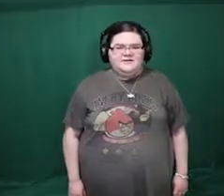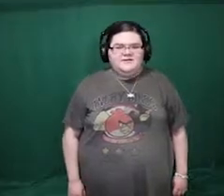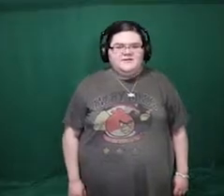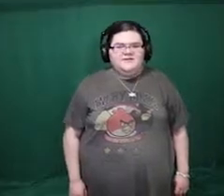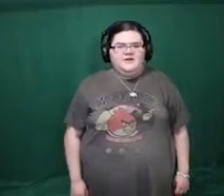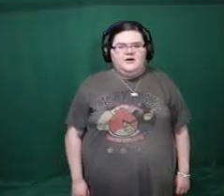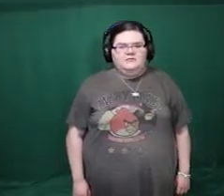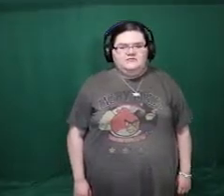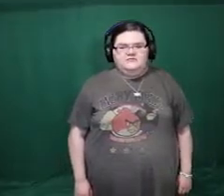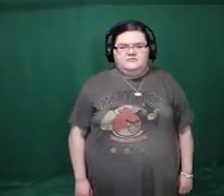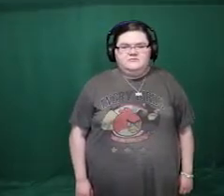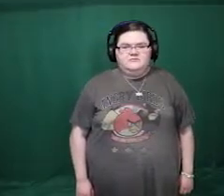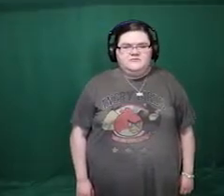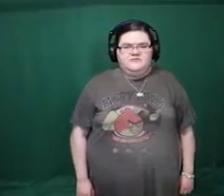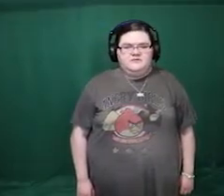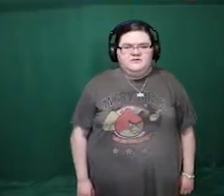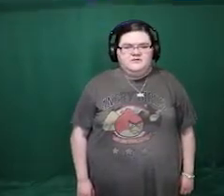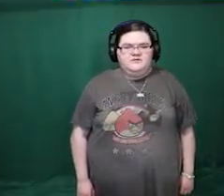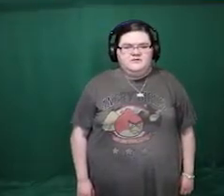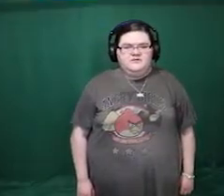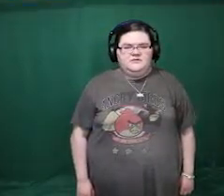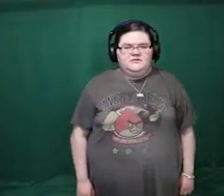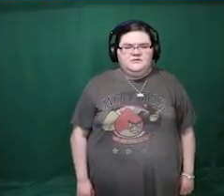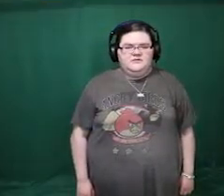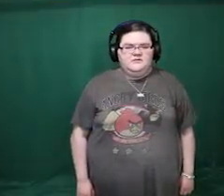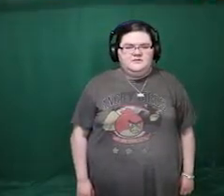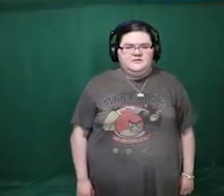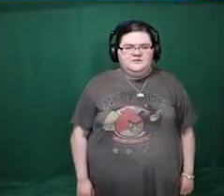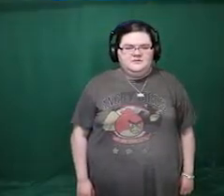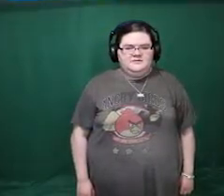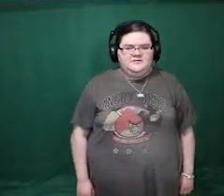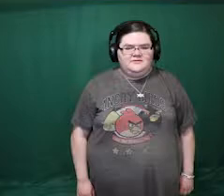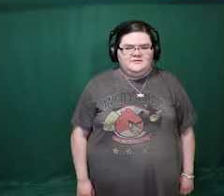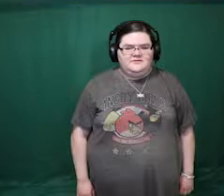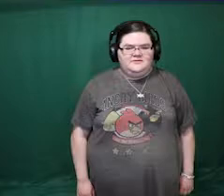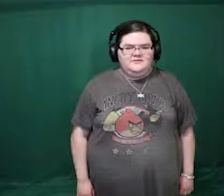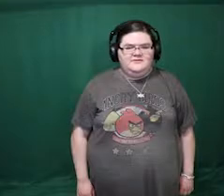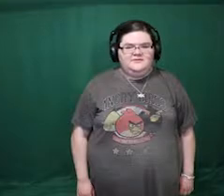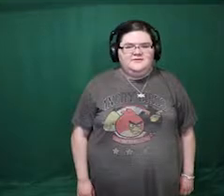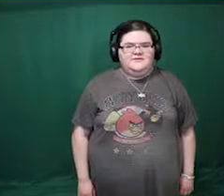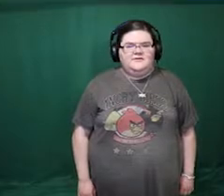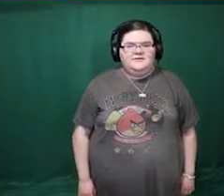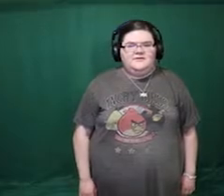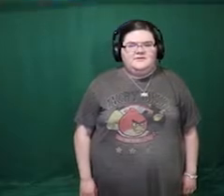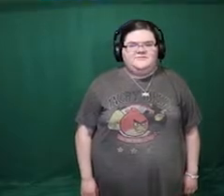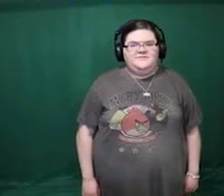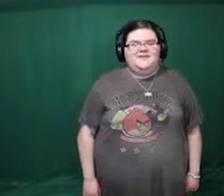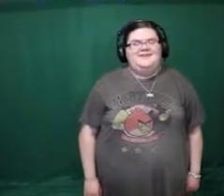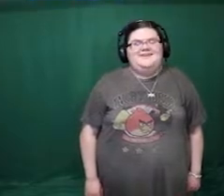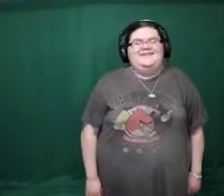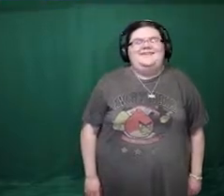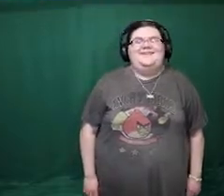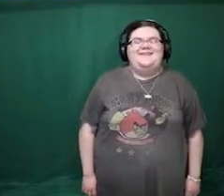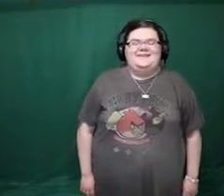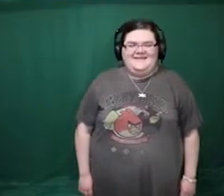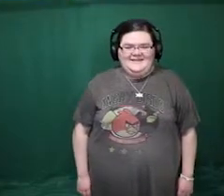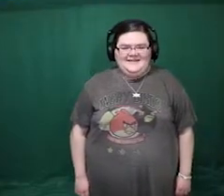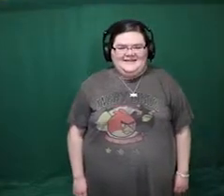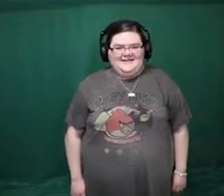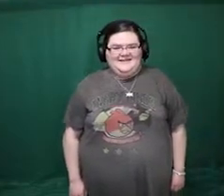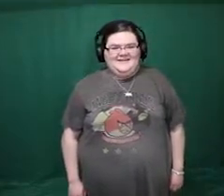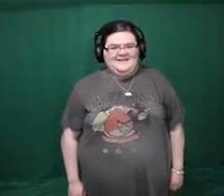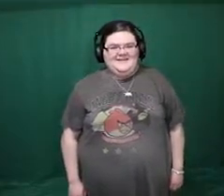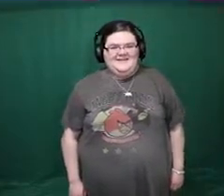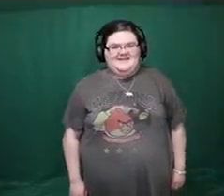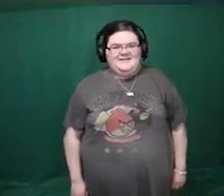fine. Oh. How are you getting rid of these? You looked at me funny there, Simon. Are you lifting them up and chucking them? I'm just making sure